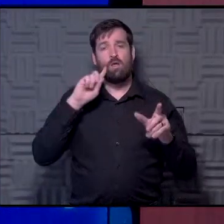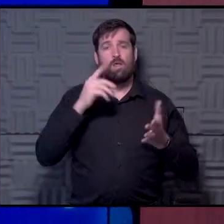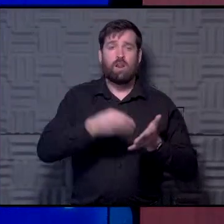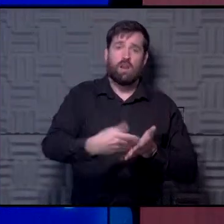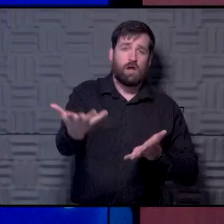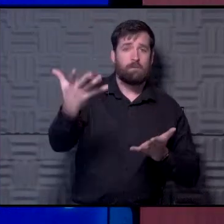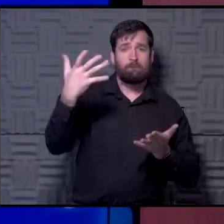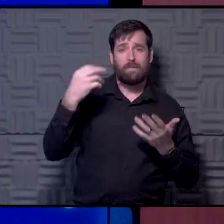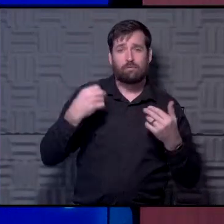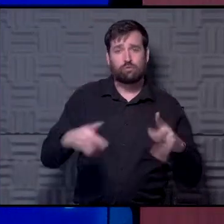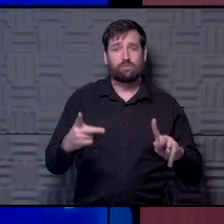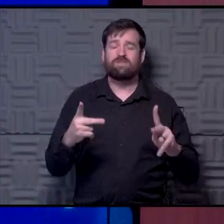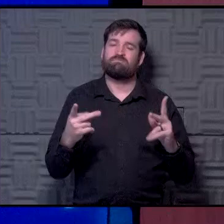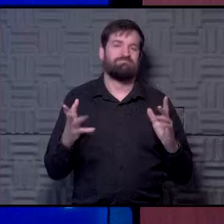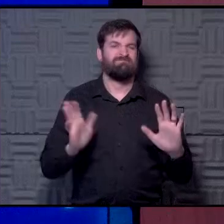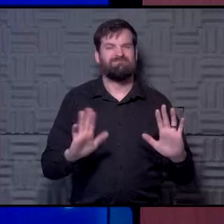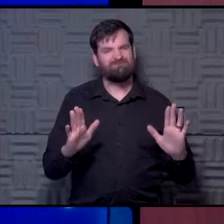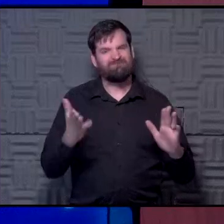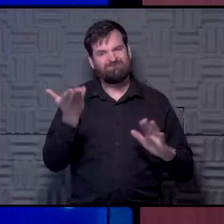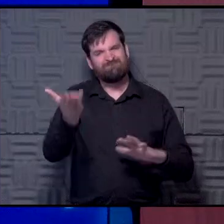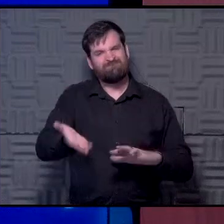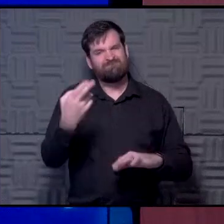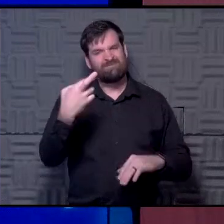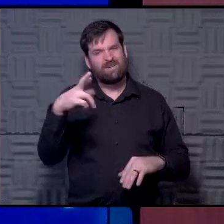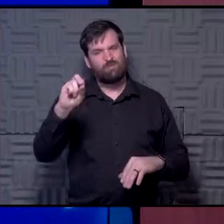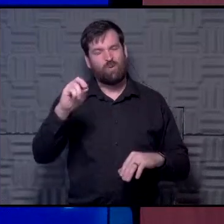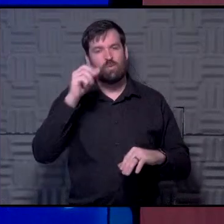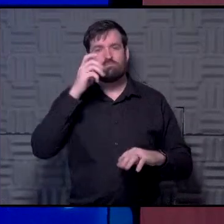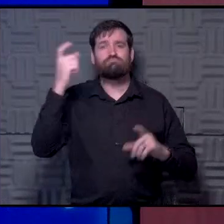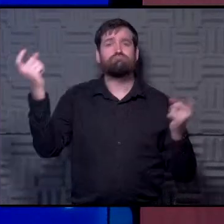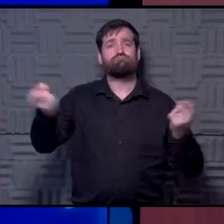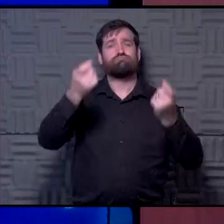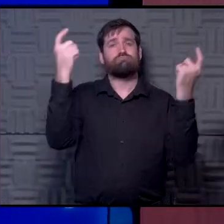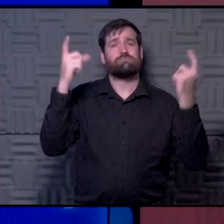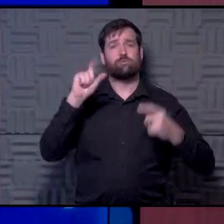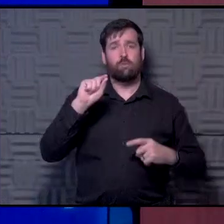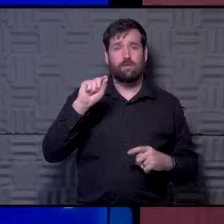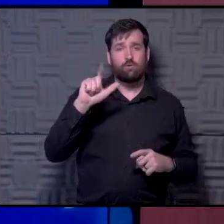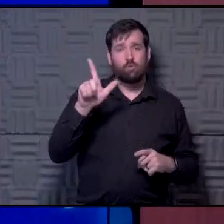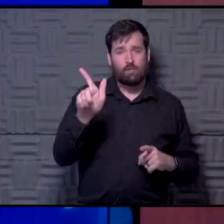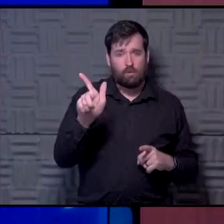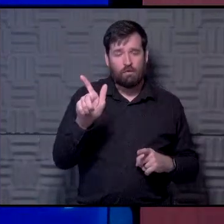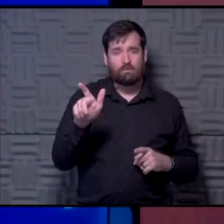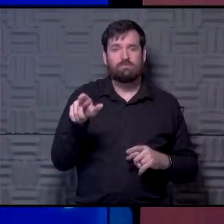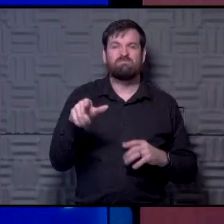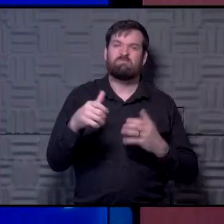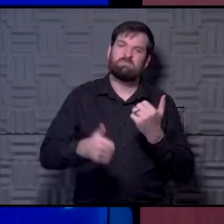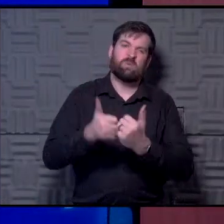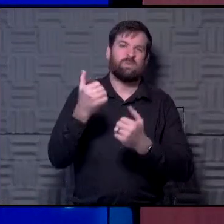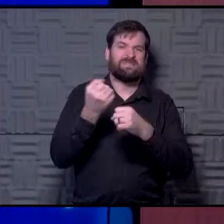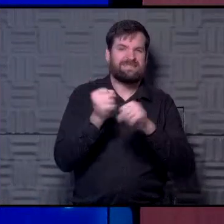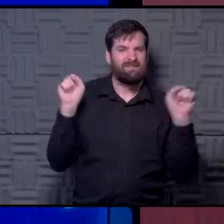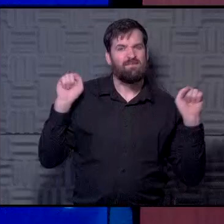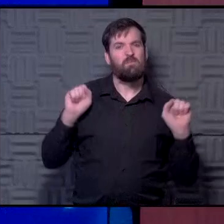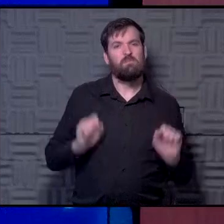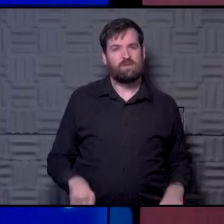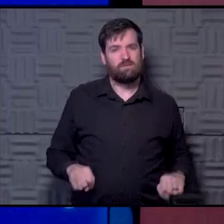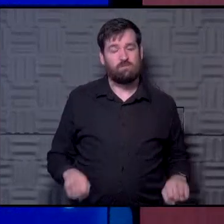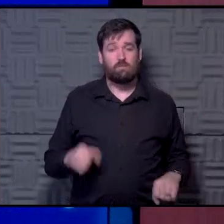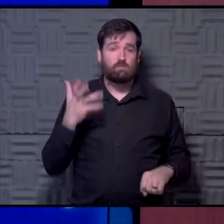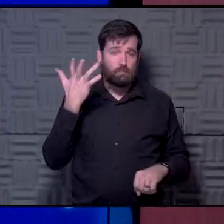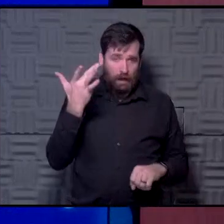opportunity. Be a hero. Let's welcome in 2021 in the safest way possible,